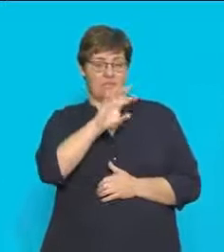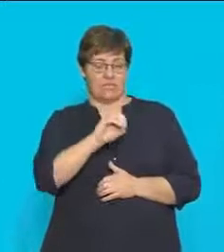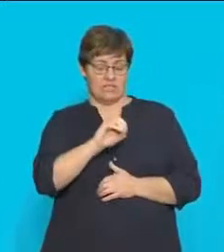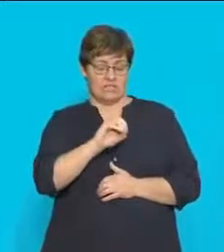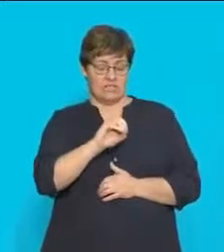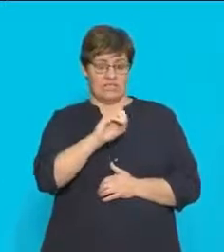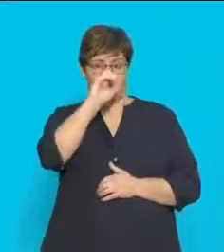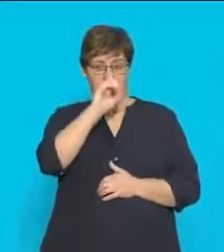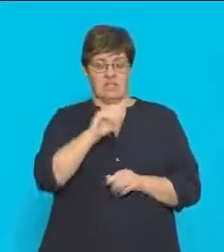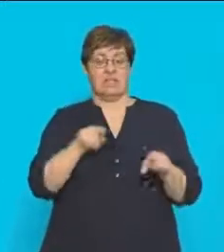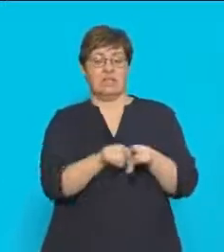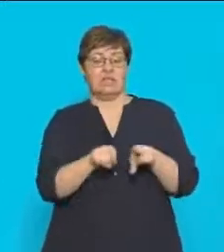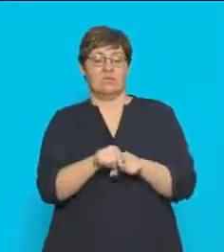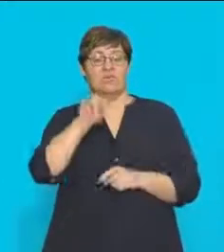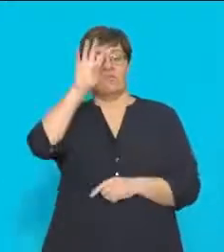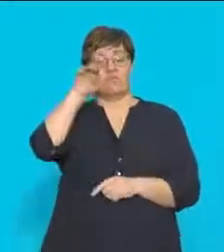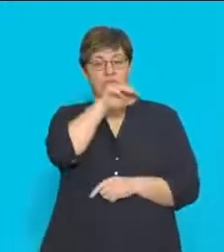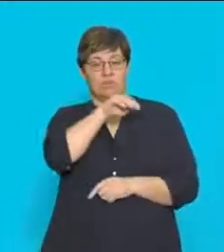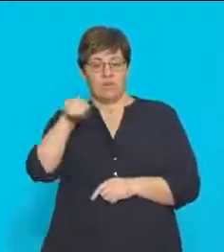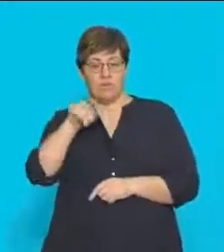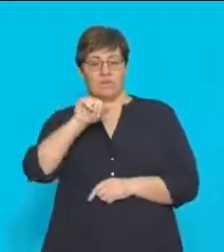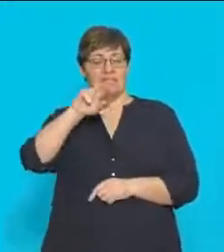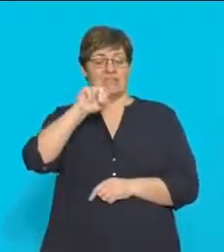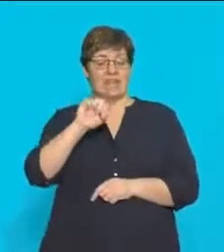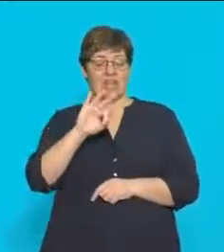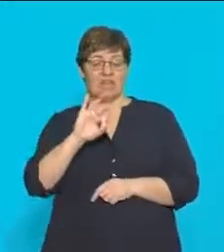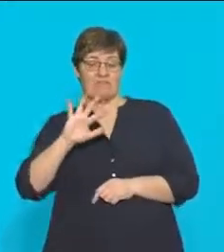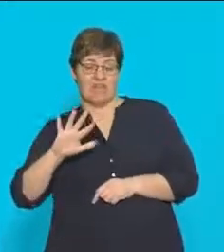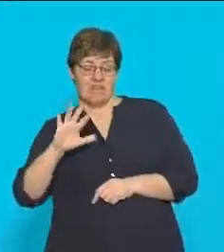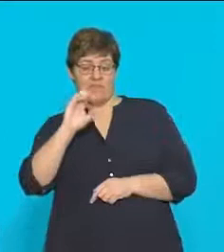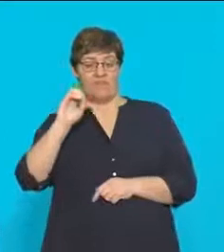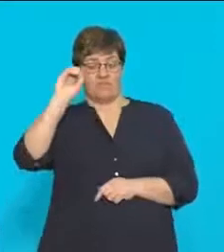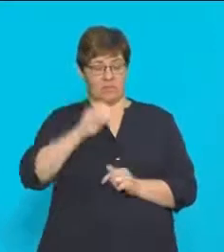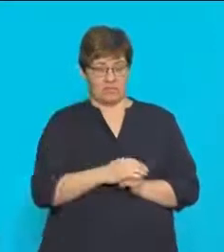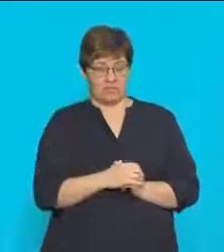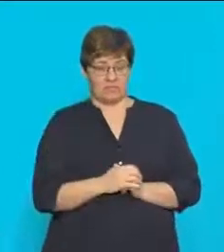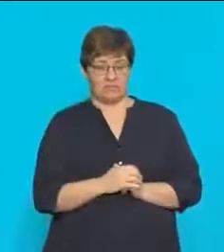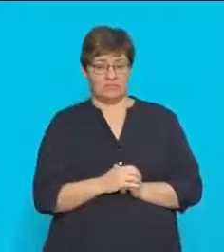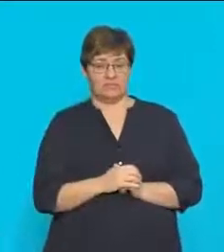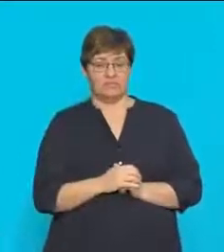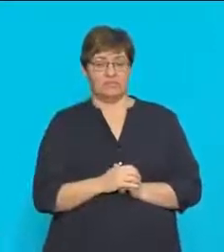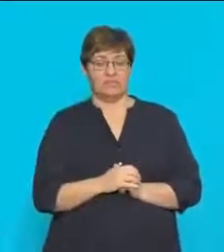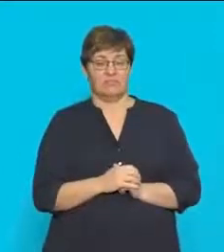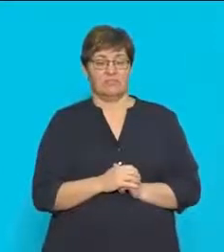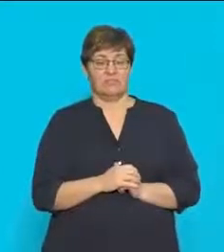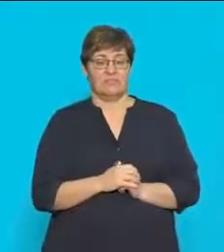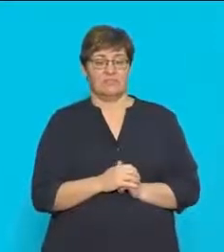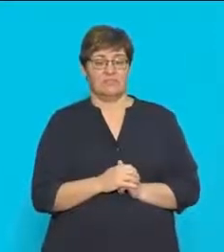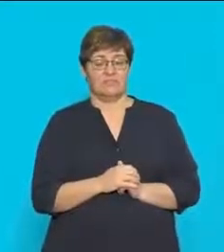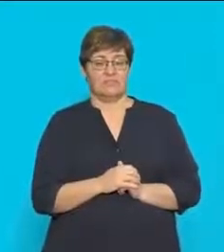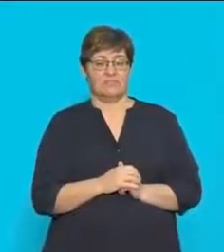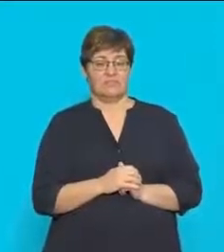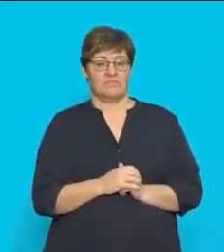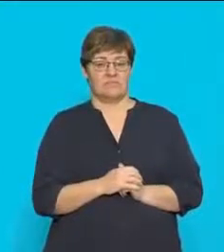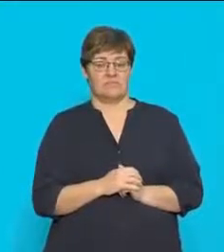A for 40 degrees, the angle A. B was 14 degrees, and sine of